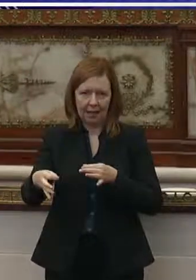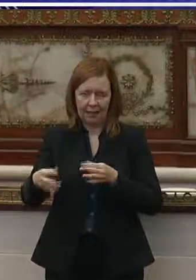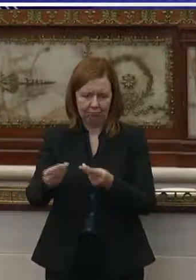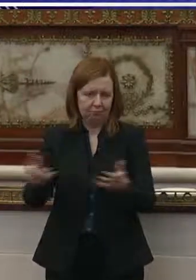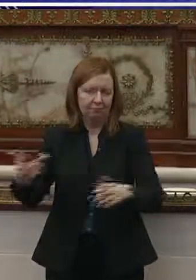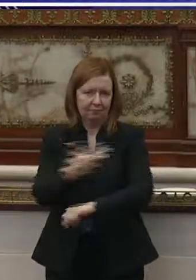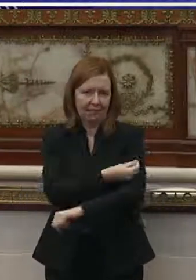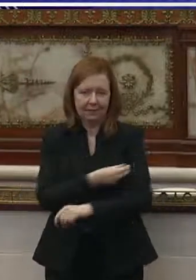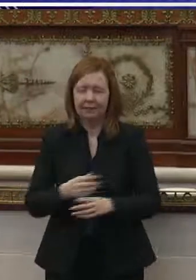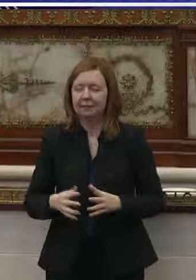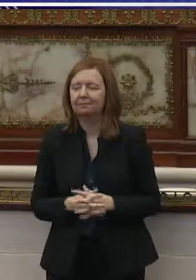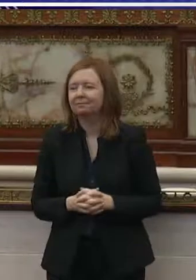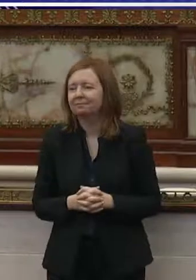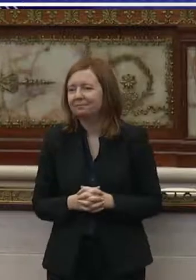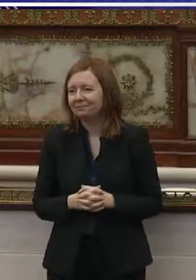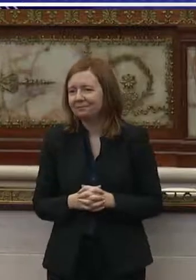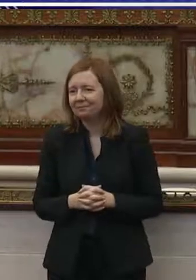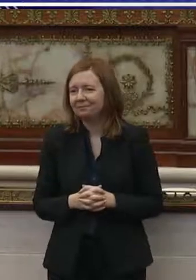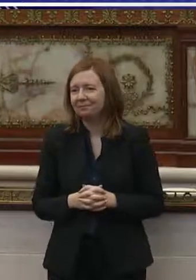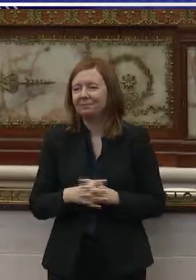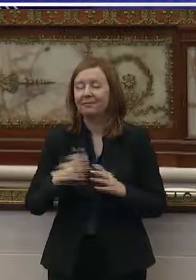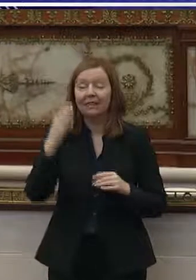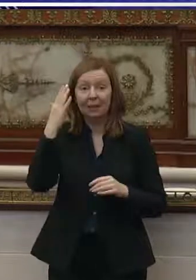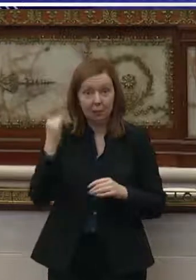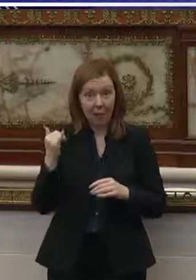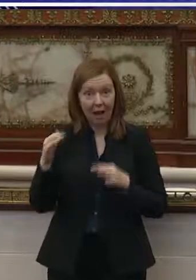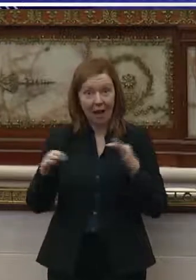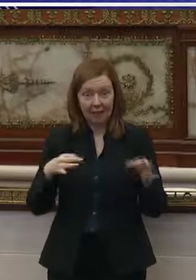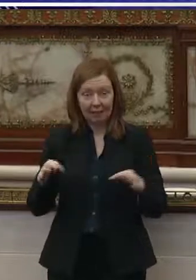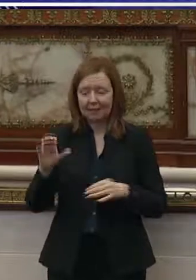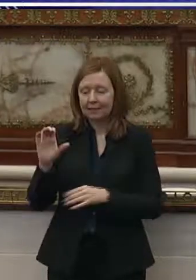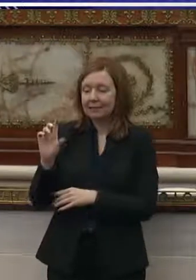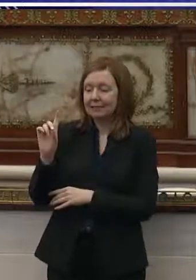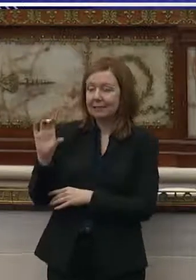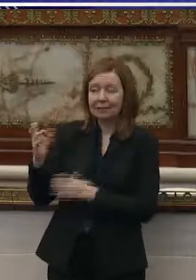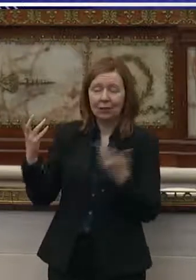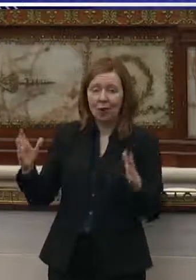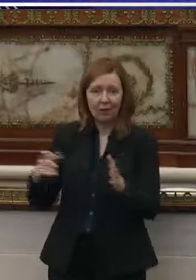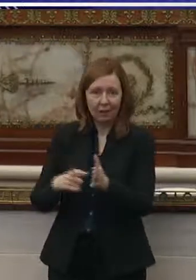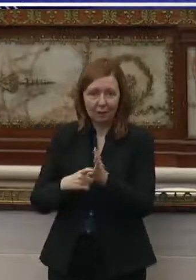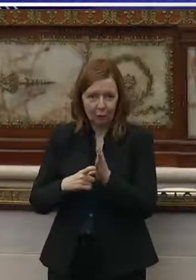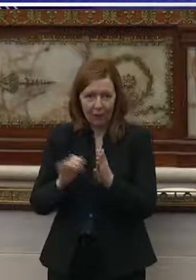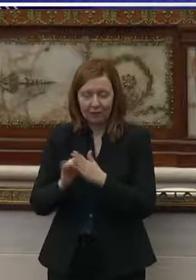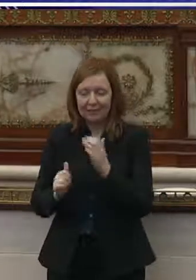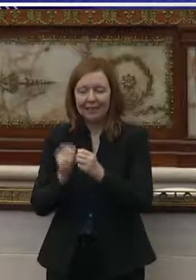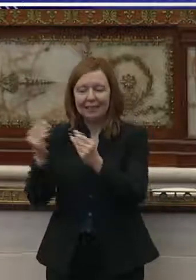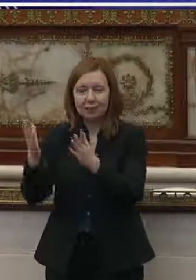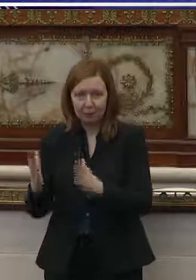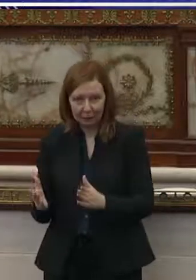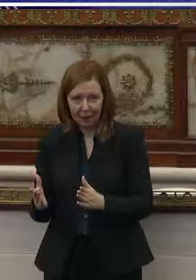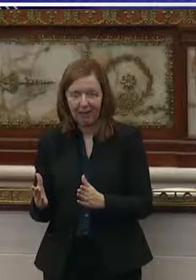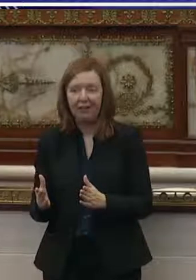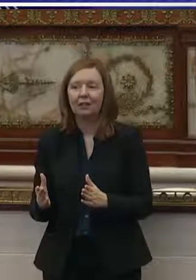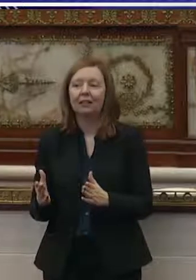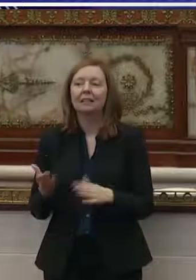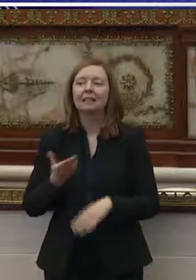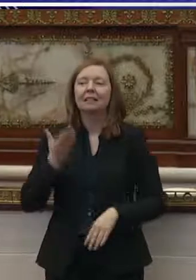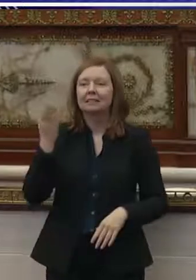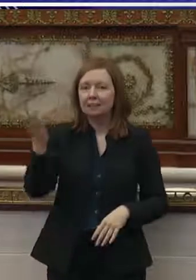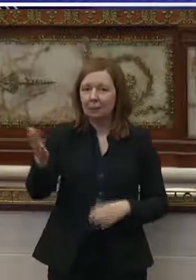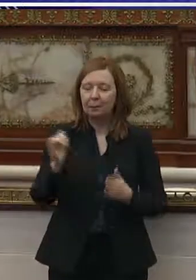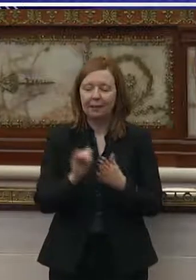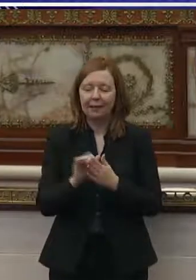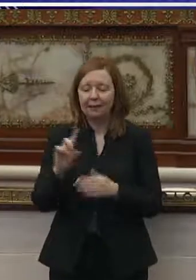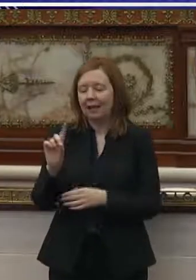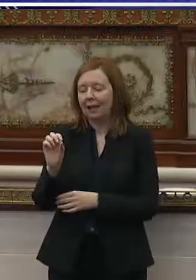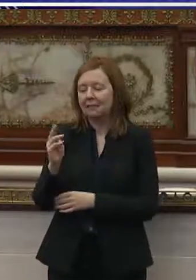of vaccines. Here is why. The CDC already requires that each provider of vaccines submit this